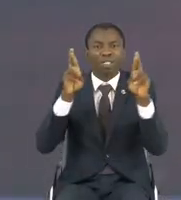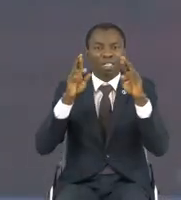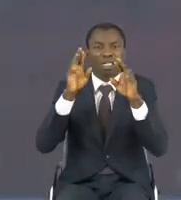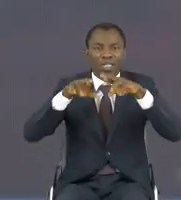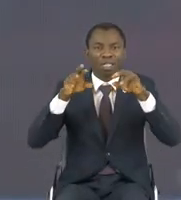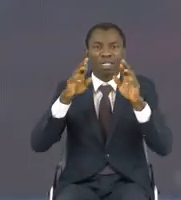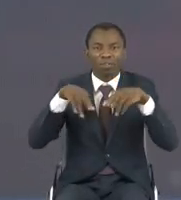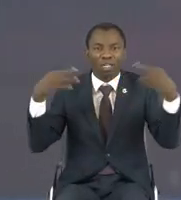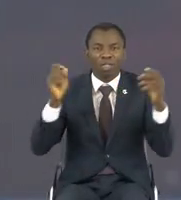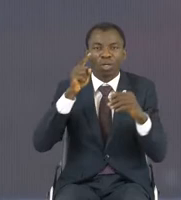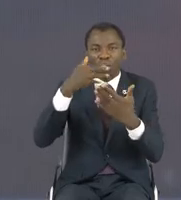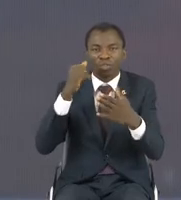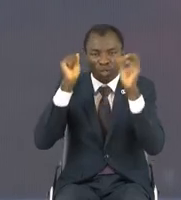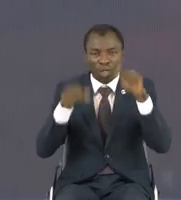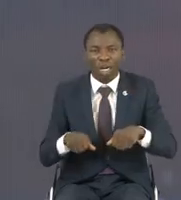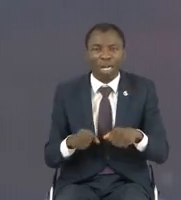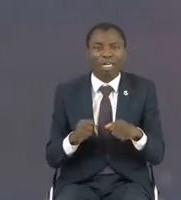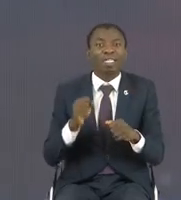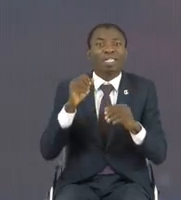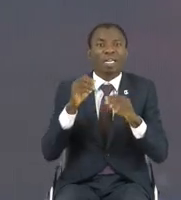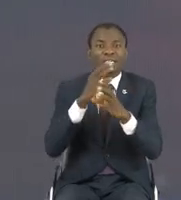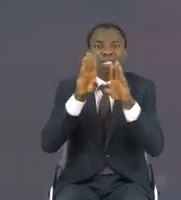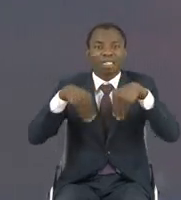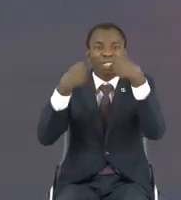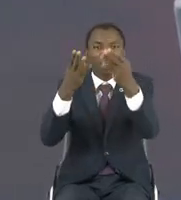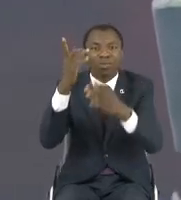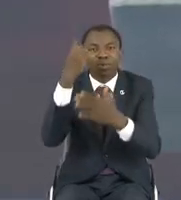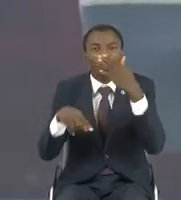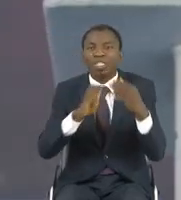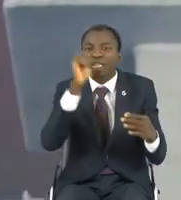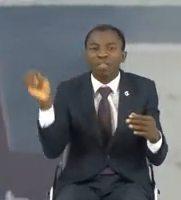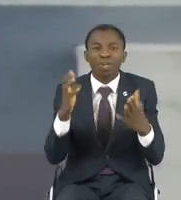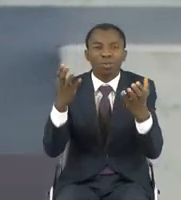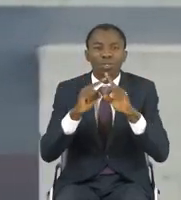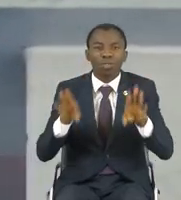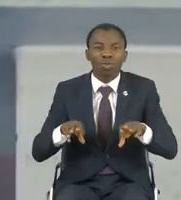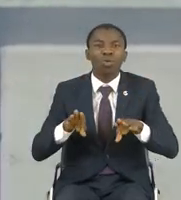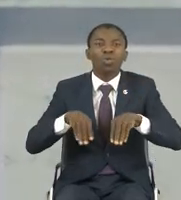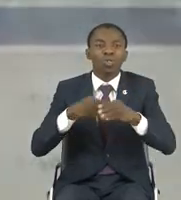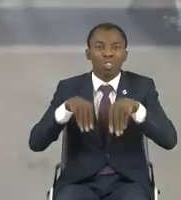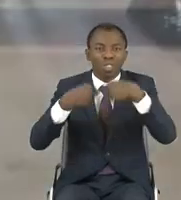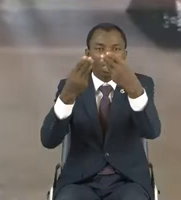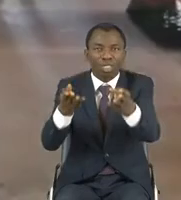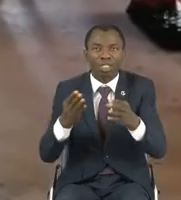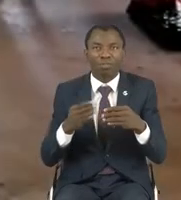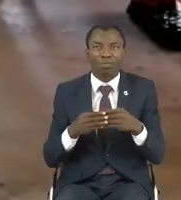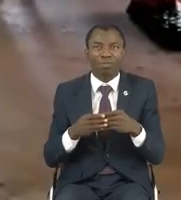can deliver whatever it is you want to deliver. And it says, for